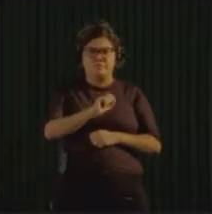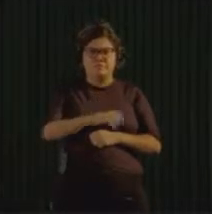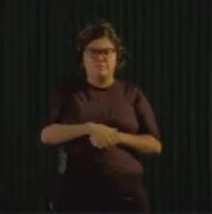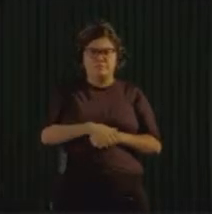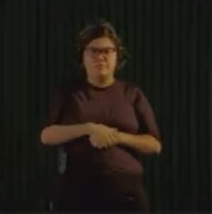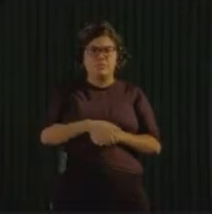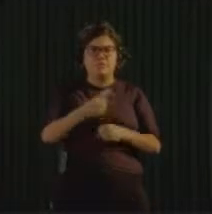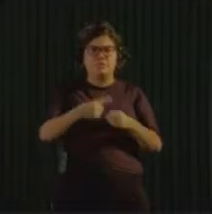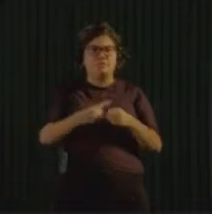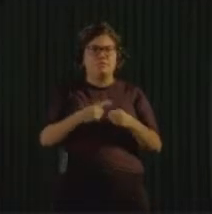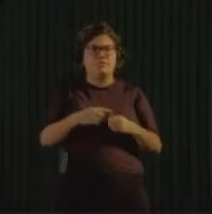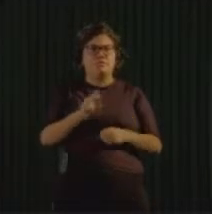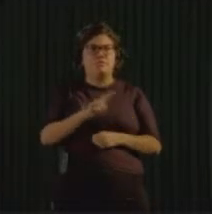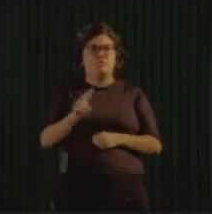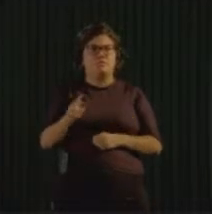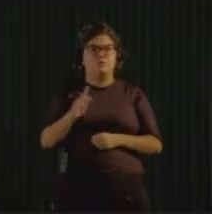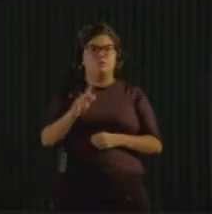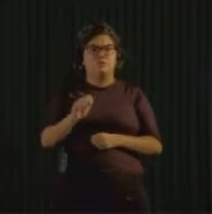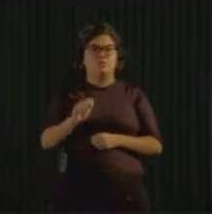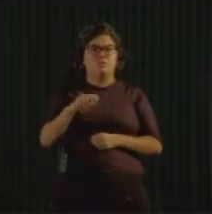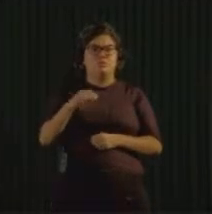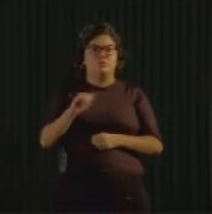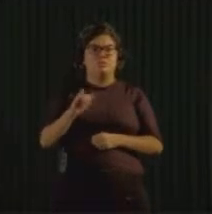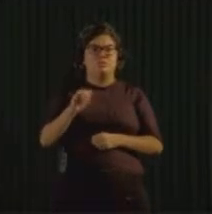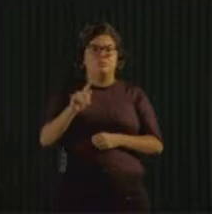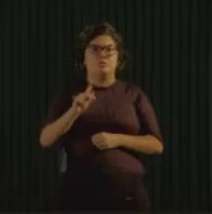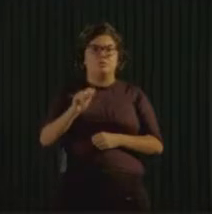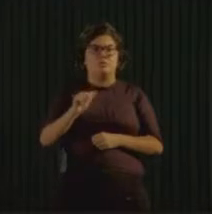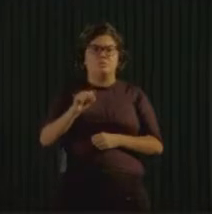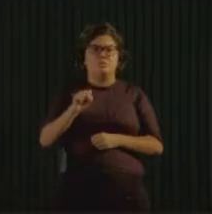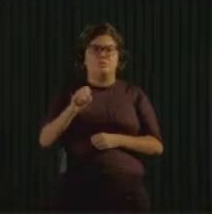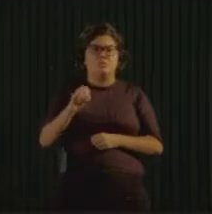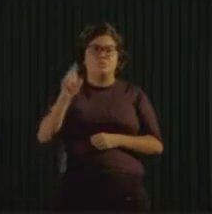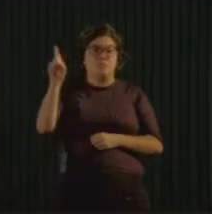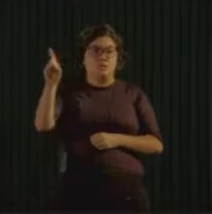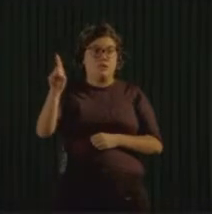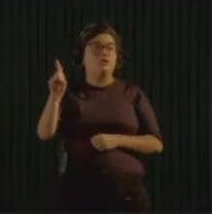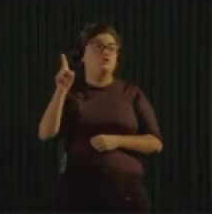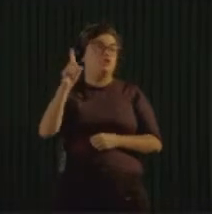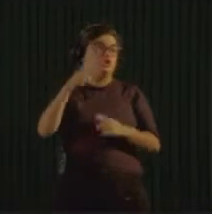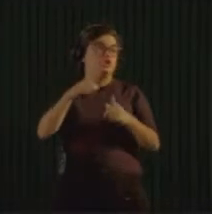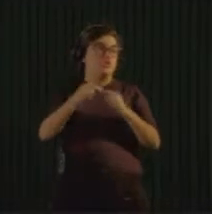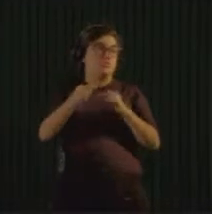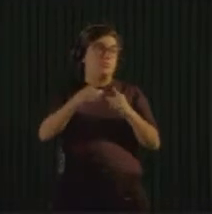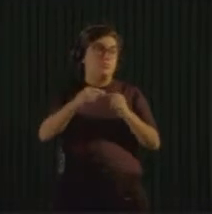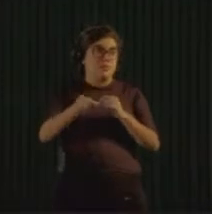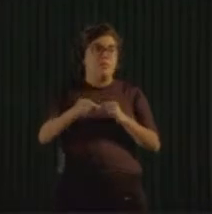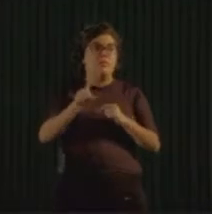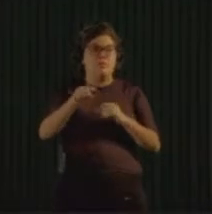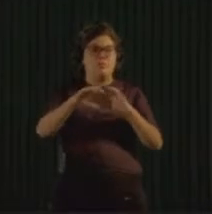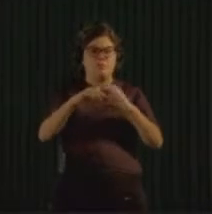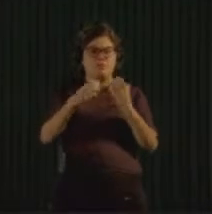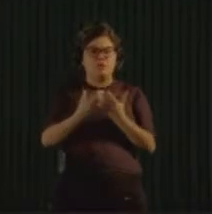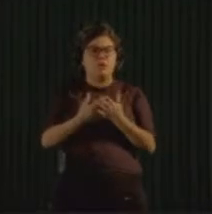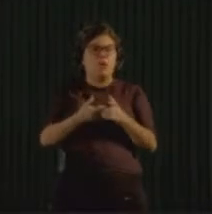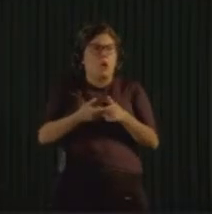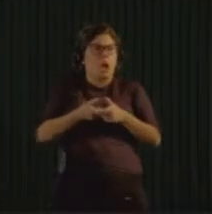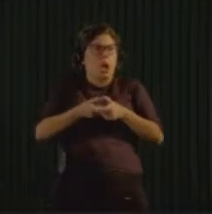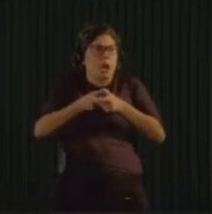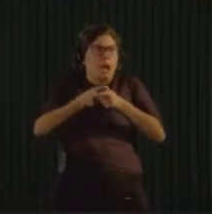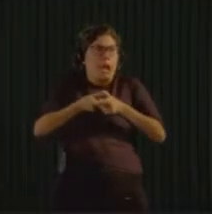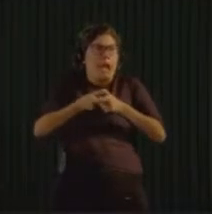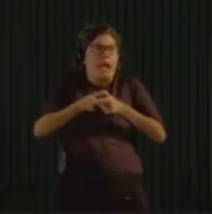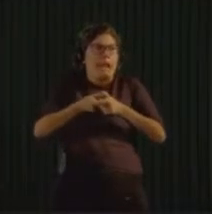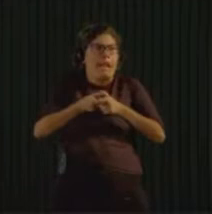Kamikatzu in Tokushima Prefecture in Japan, which is very, very small community or the municipal